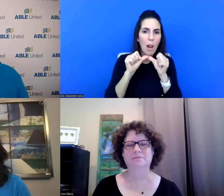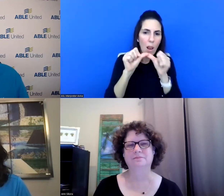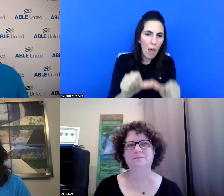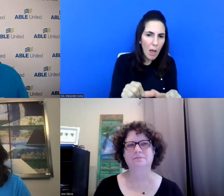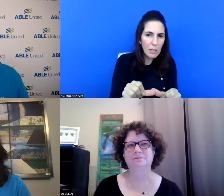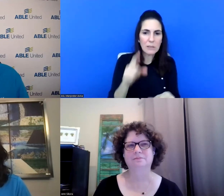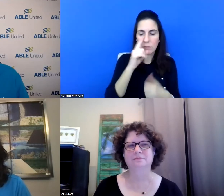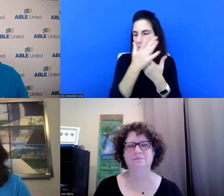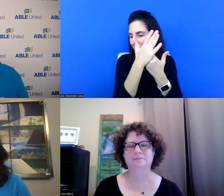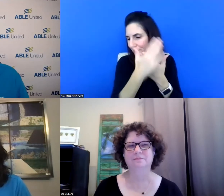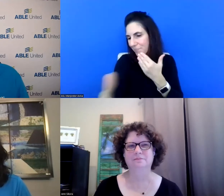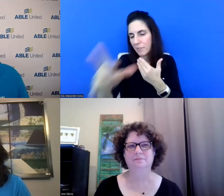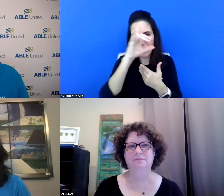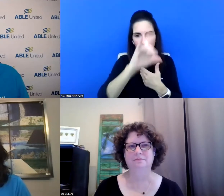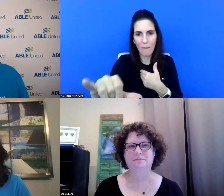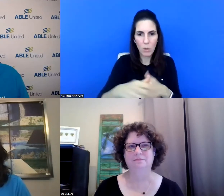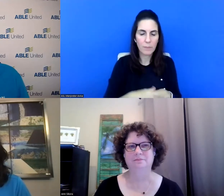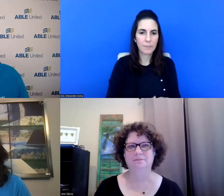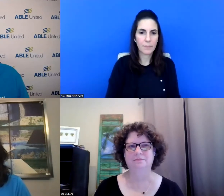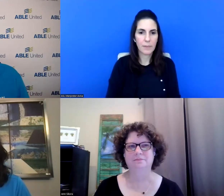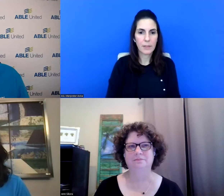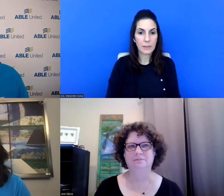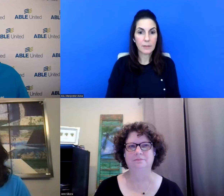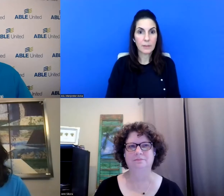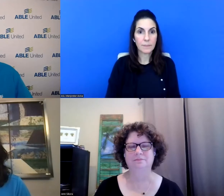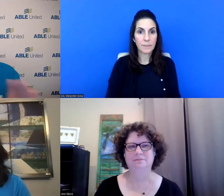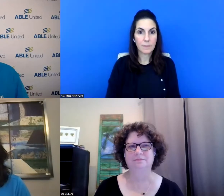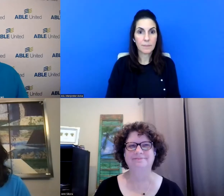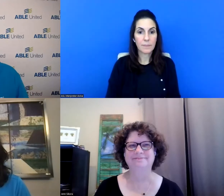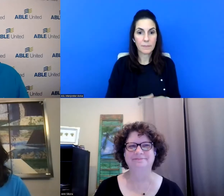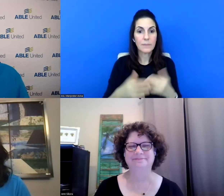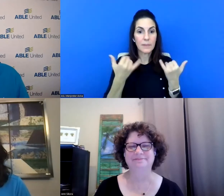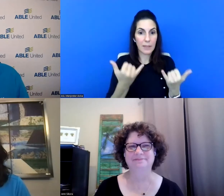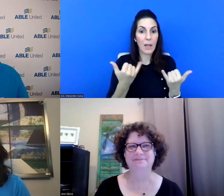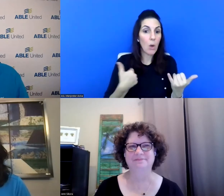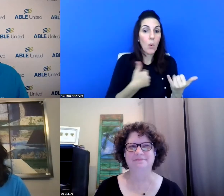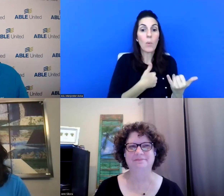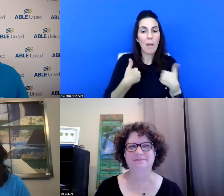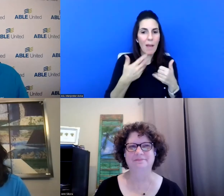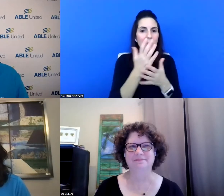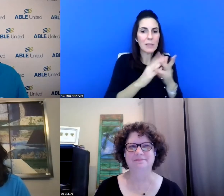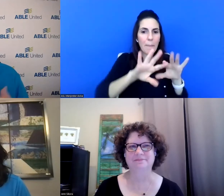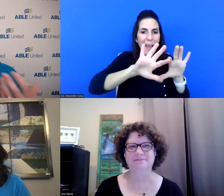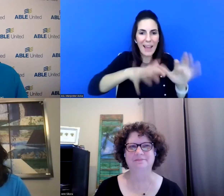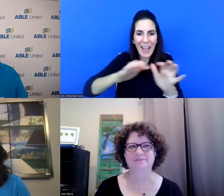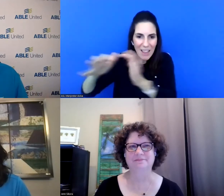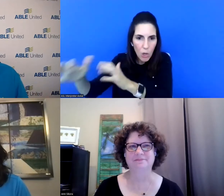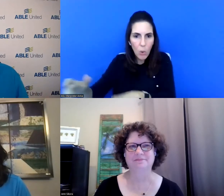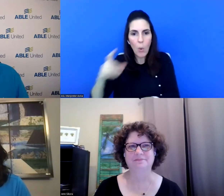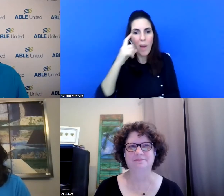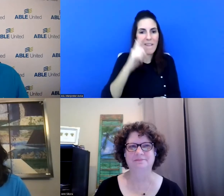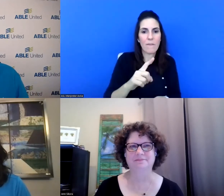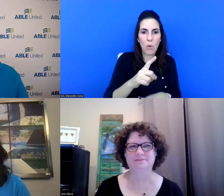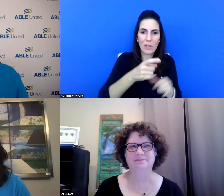basically for the rest of their life. With that, the IRS has provided some categories from individuals. For